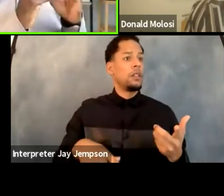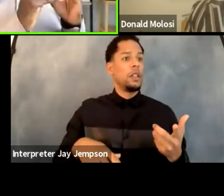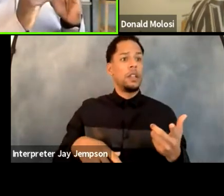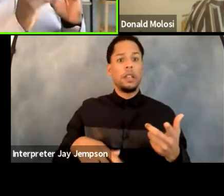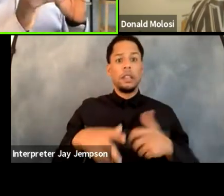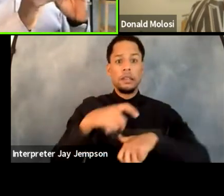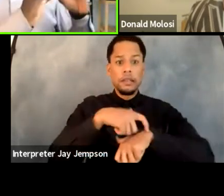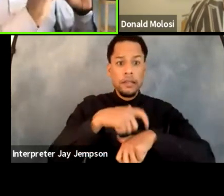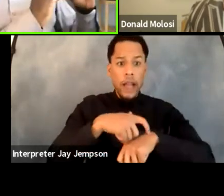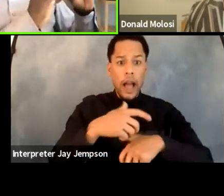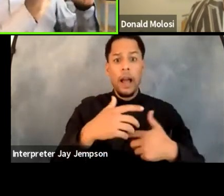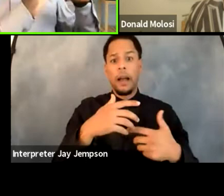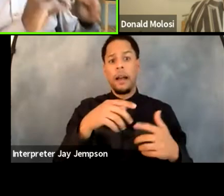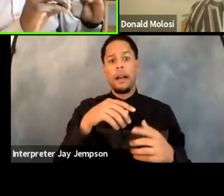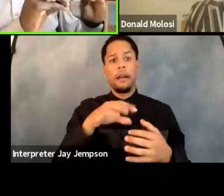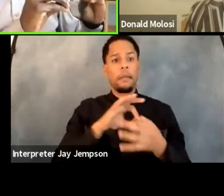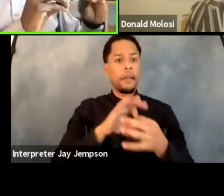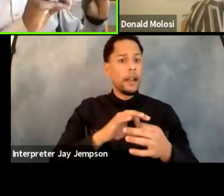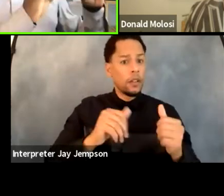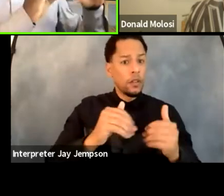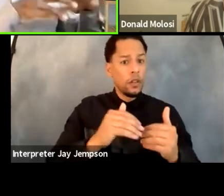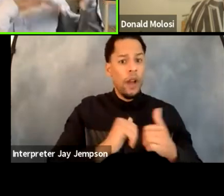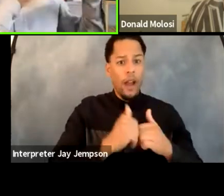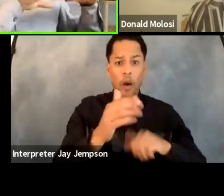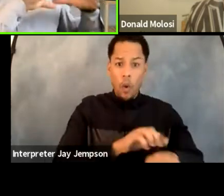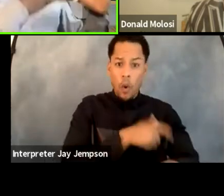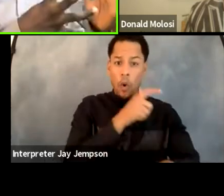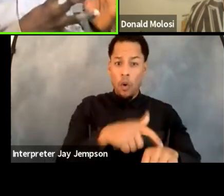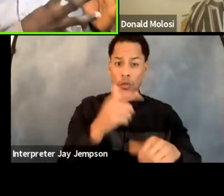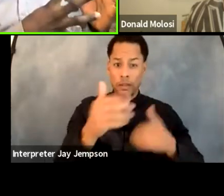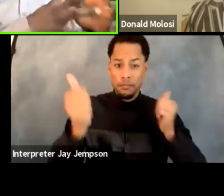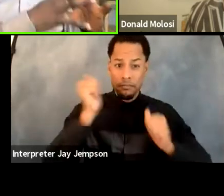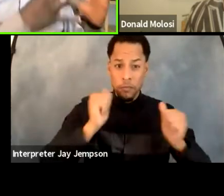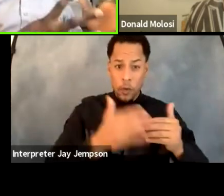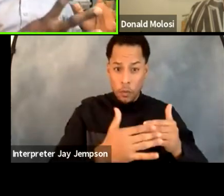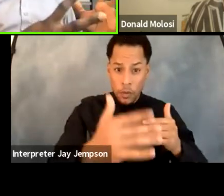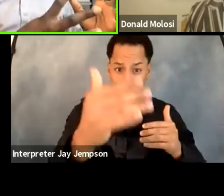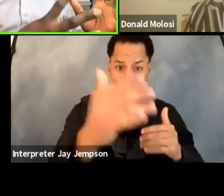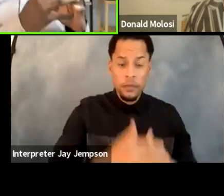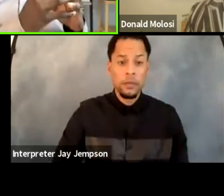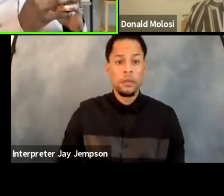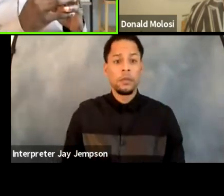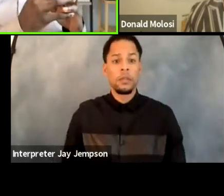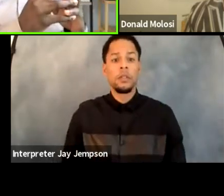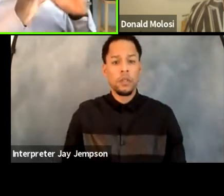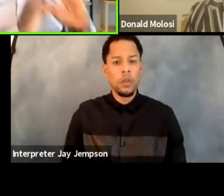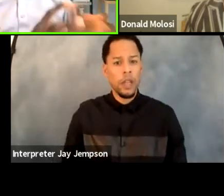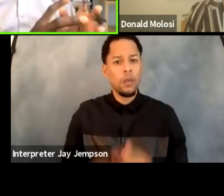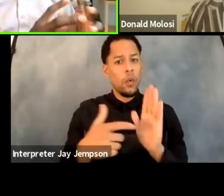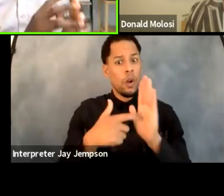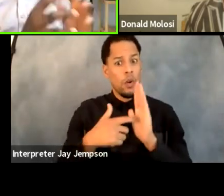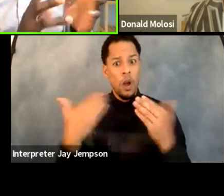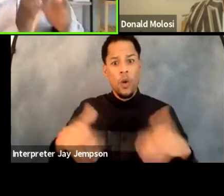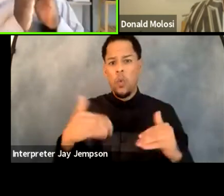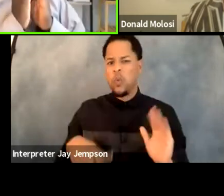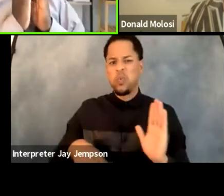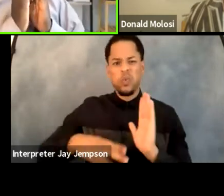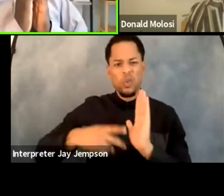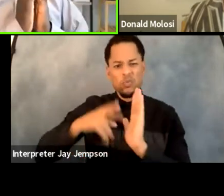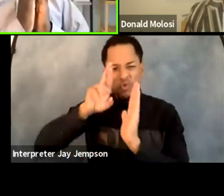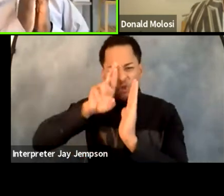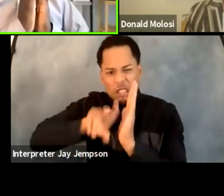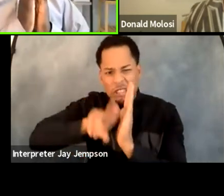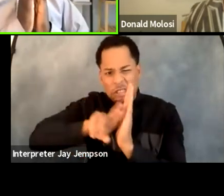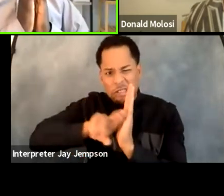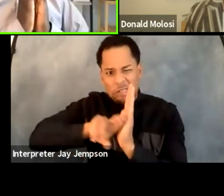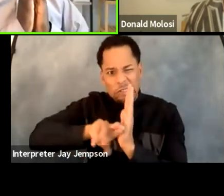those are interesting ideas where you, for Donald, you had to really do, like, you know, thorough research, archival research and all of that,